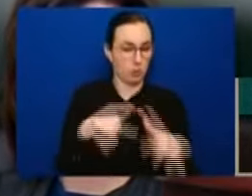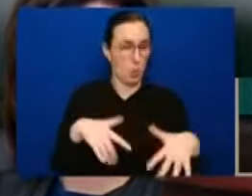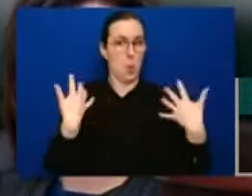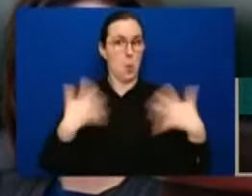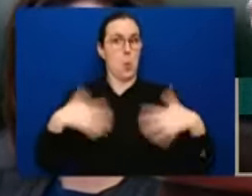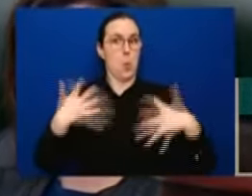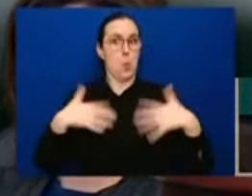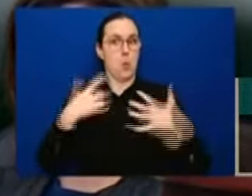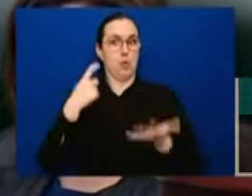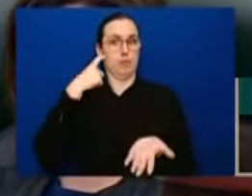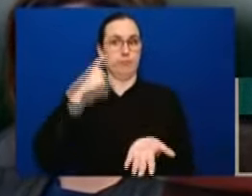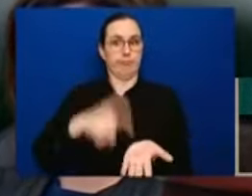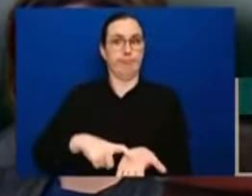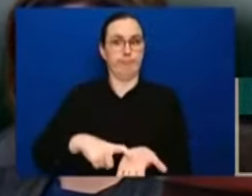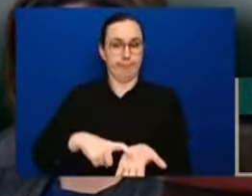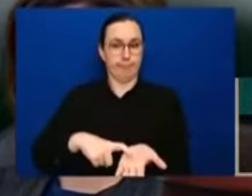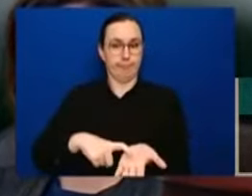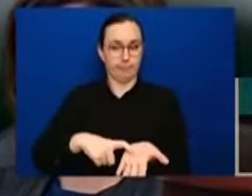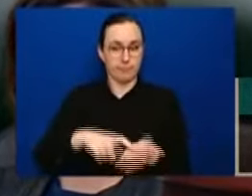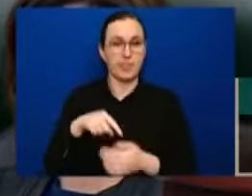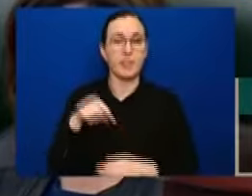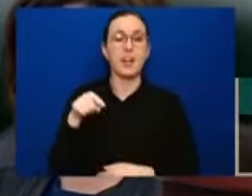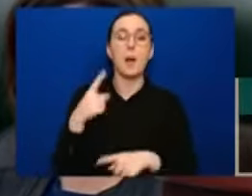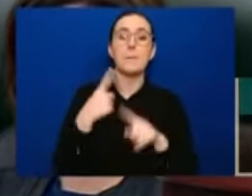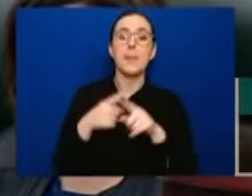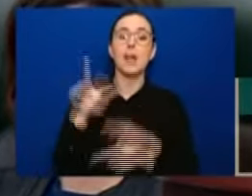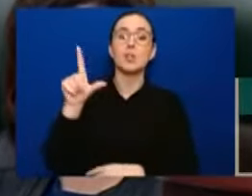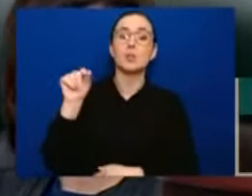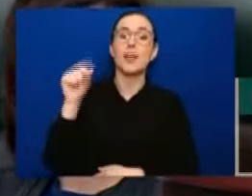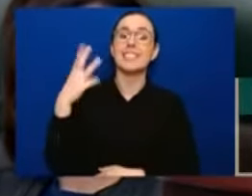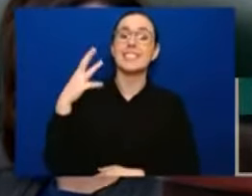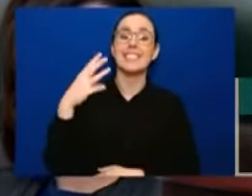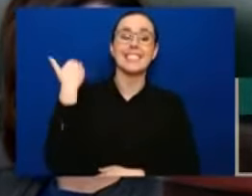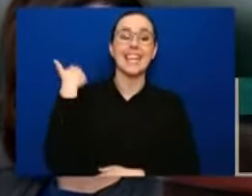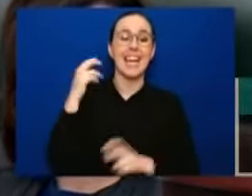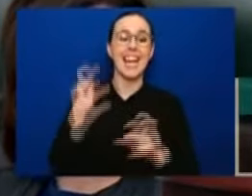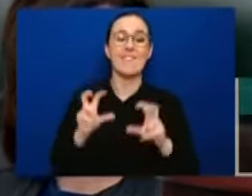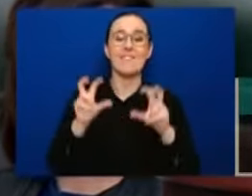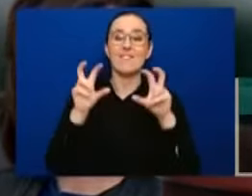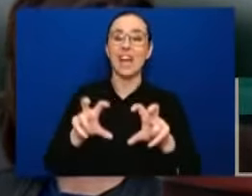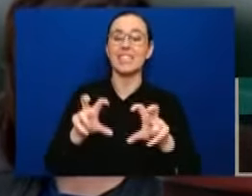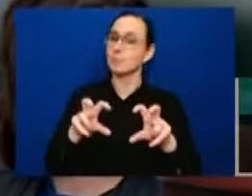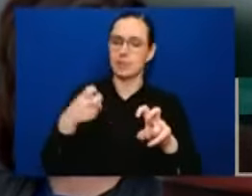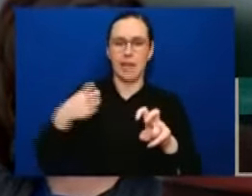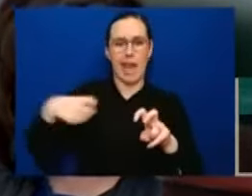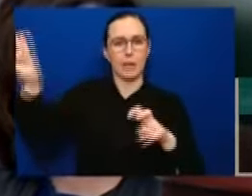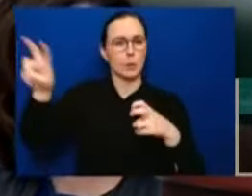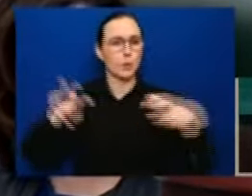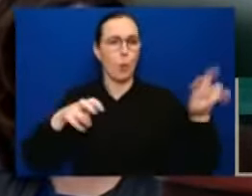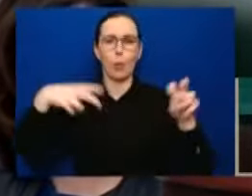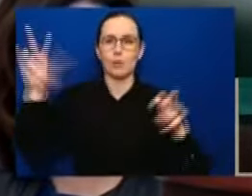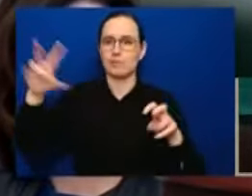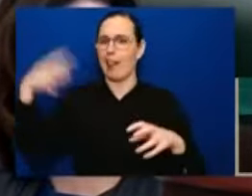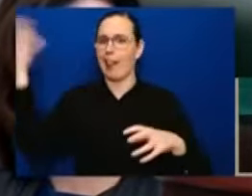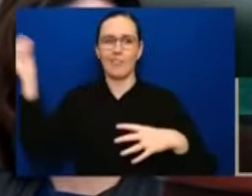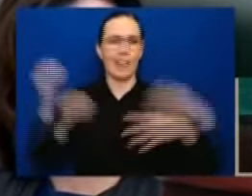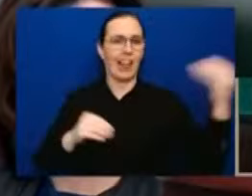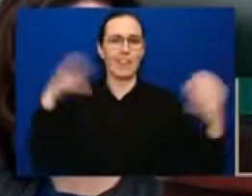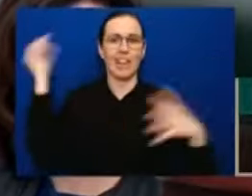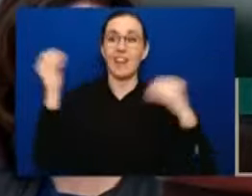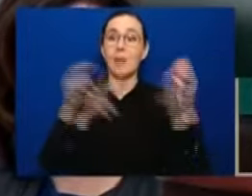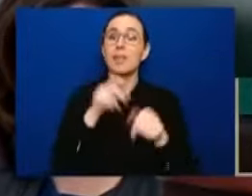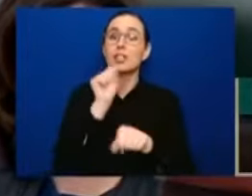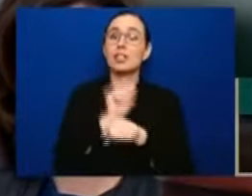in extraordinary job loss. The very real challenges of getting back to work after being out of the market for a sustained period of